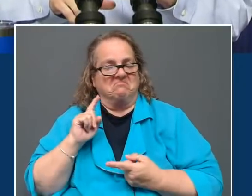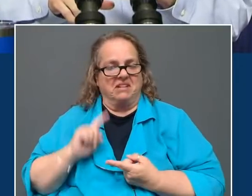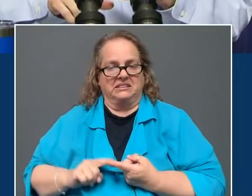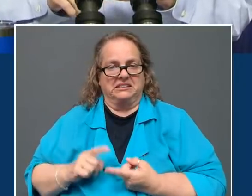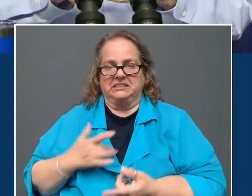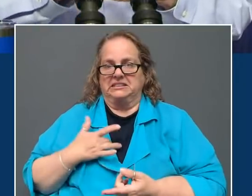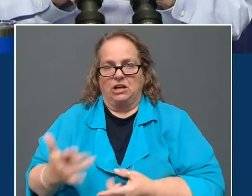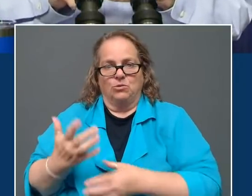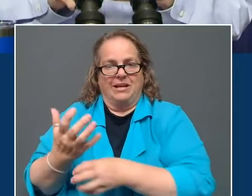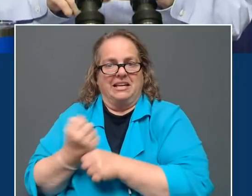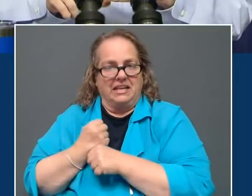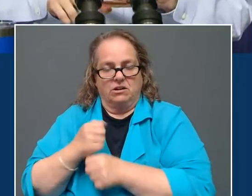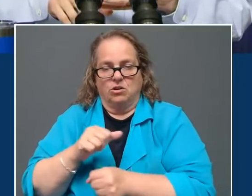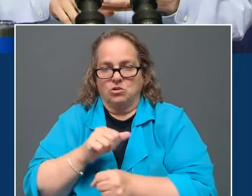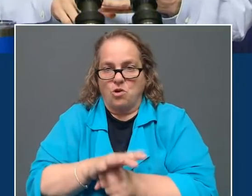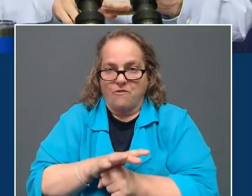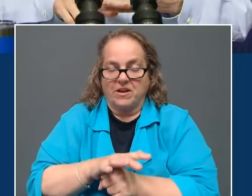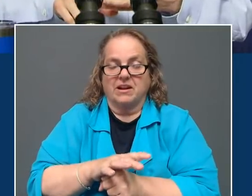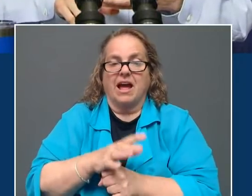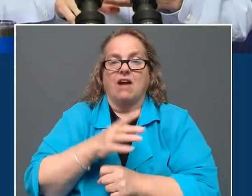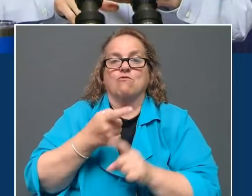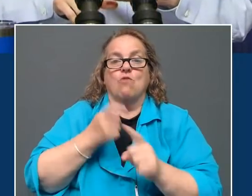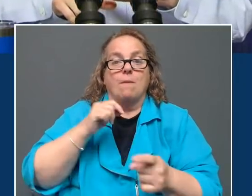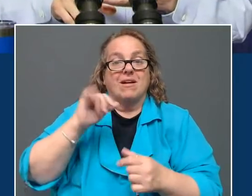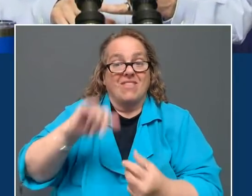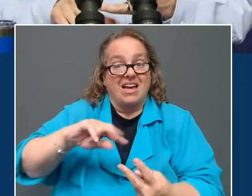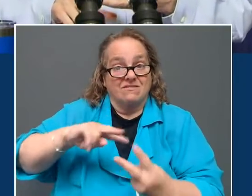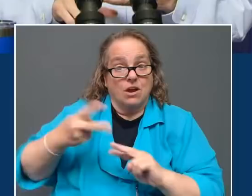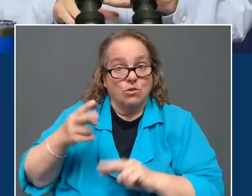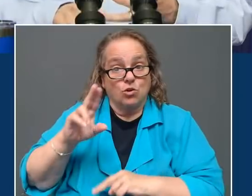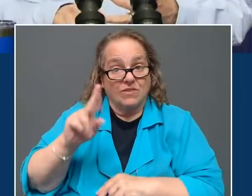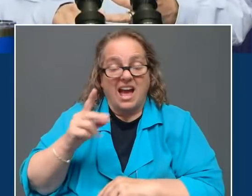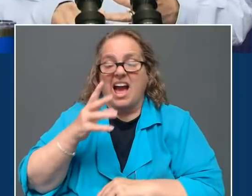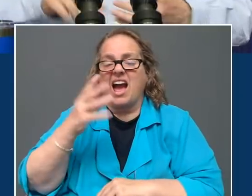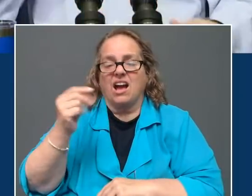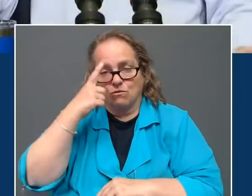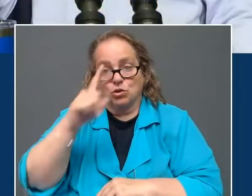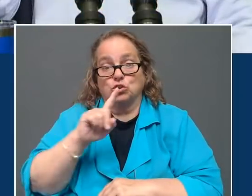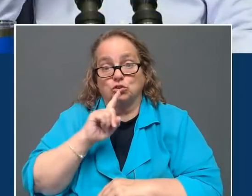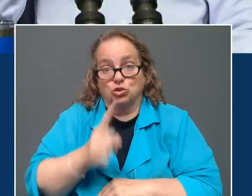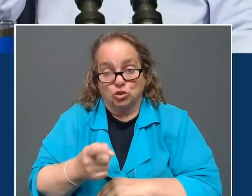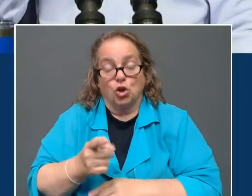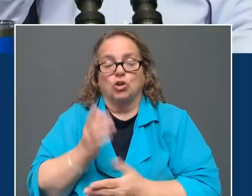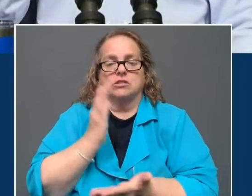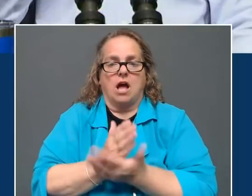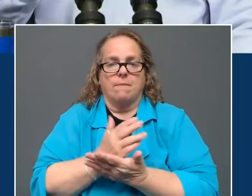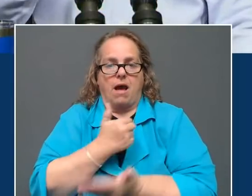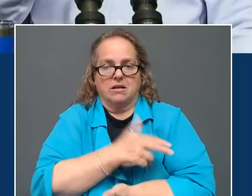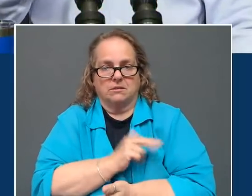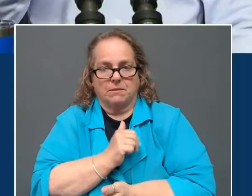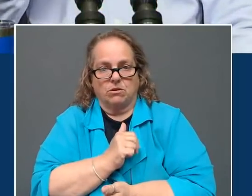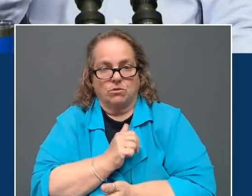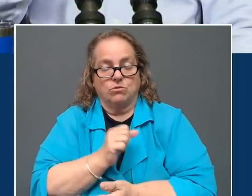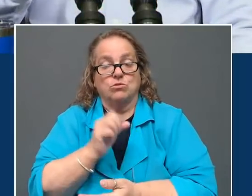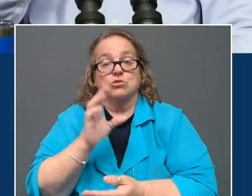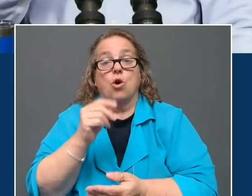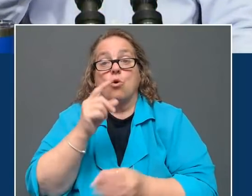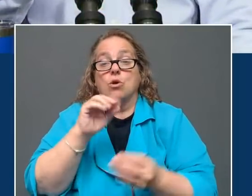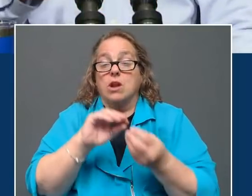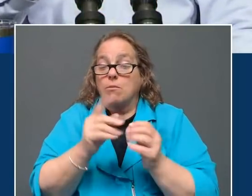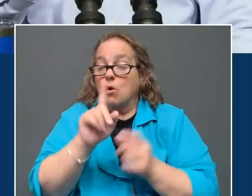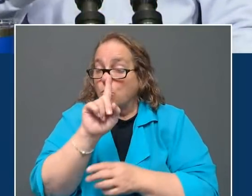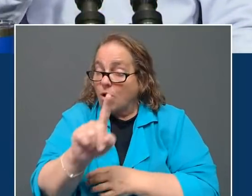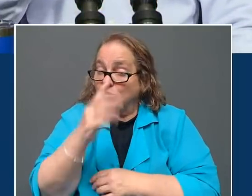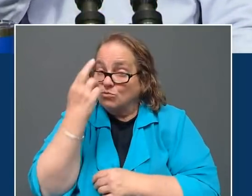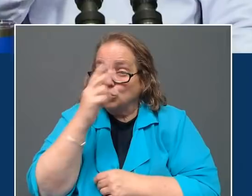COVID from the variant, and it almost eliminates hospitalization from the variant. So the number one reason that you ought to go out